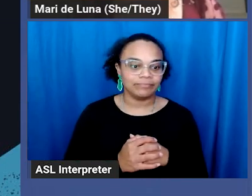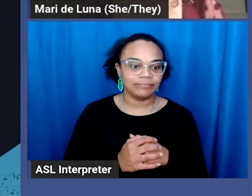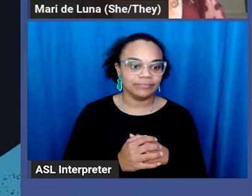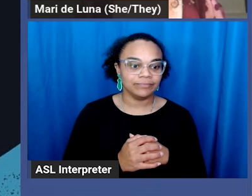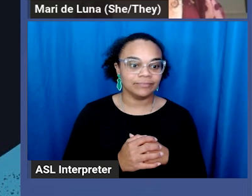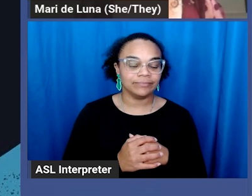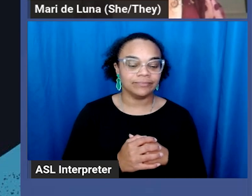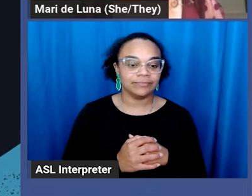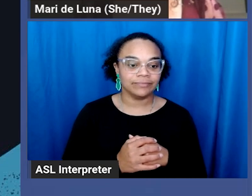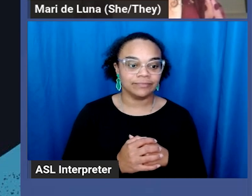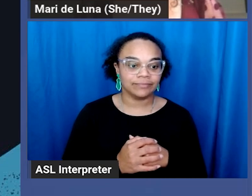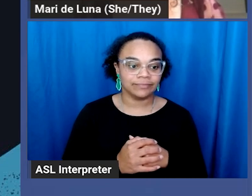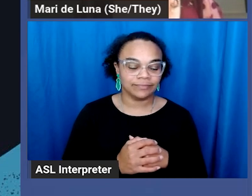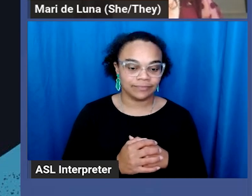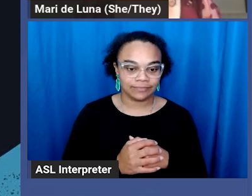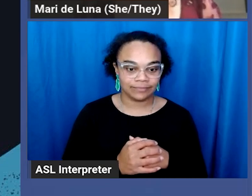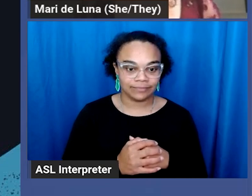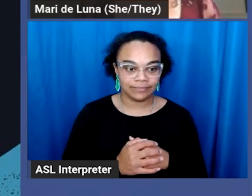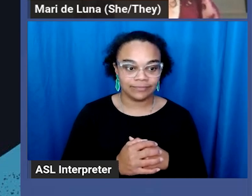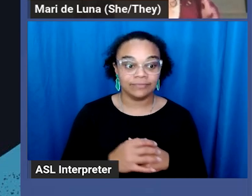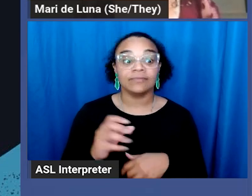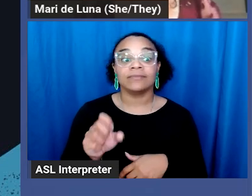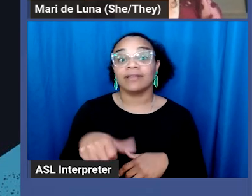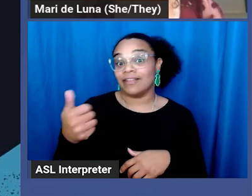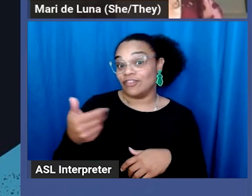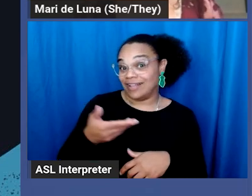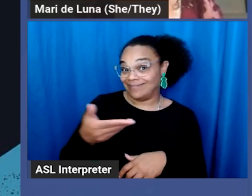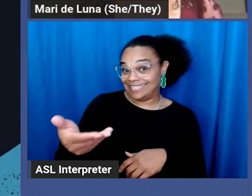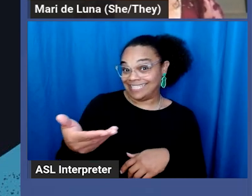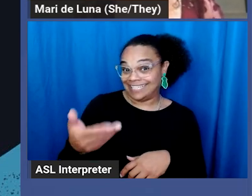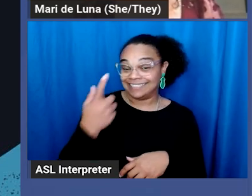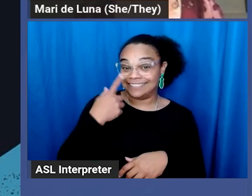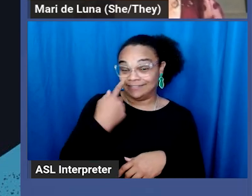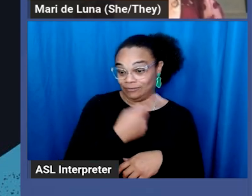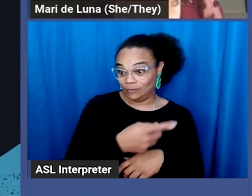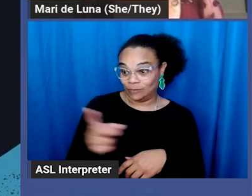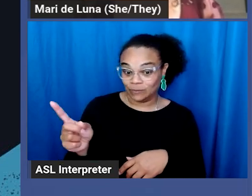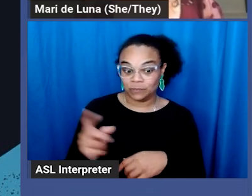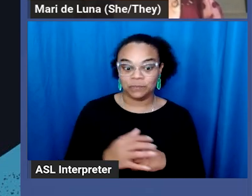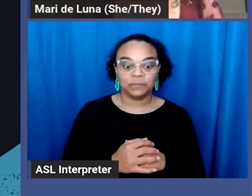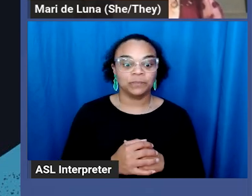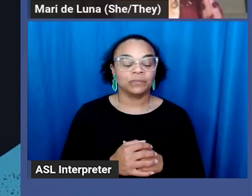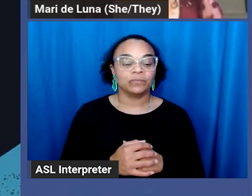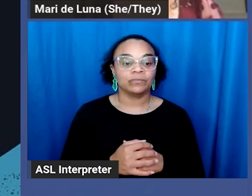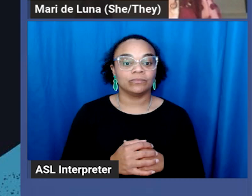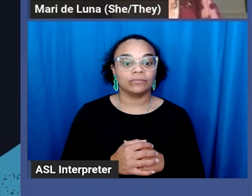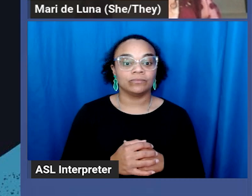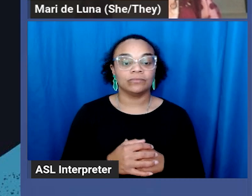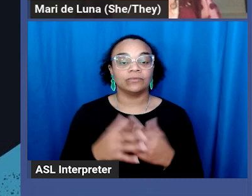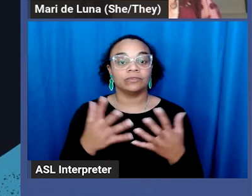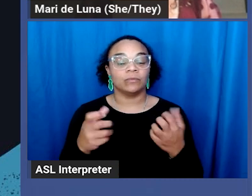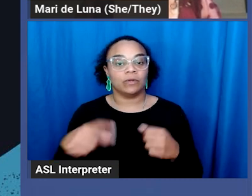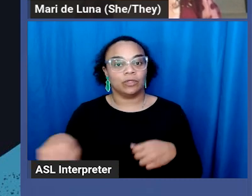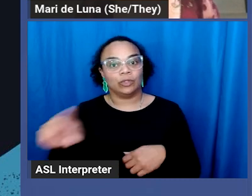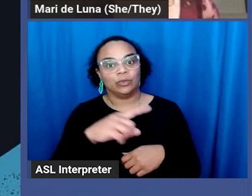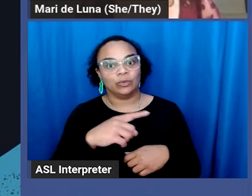And so, another invitation that I would like to leave folks with is exploring healing practices